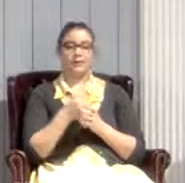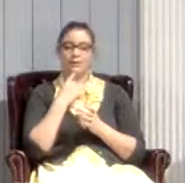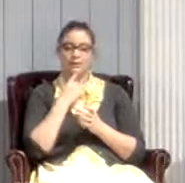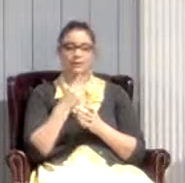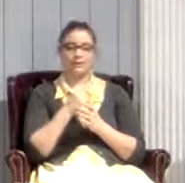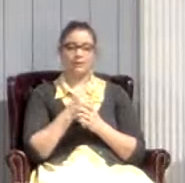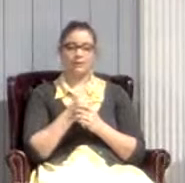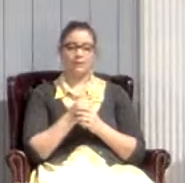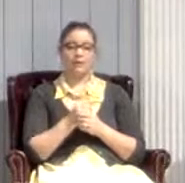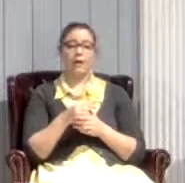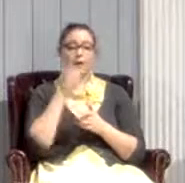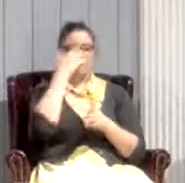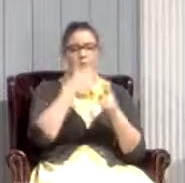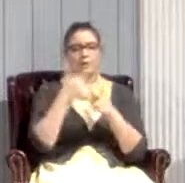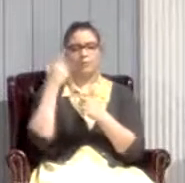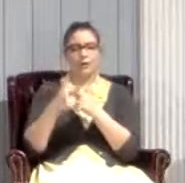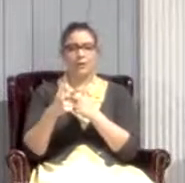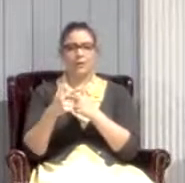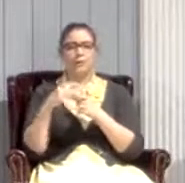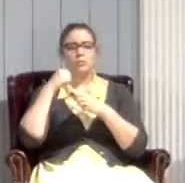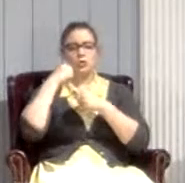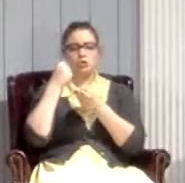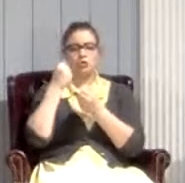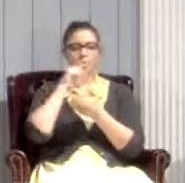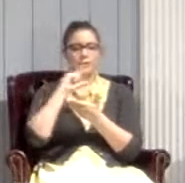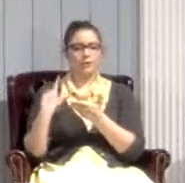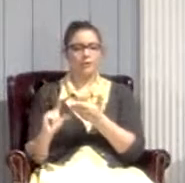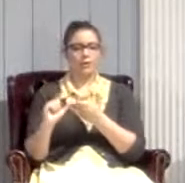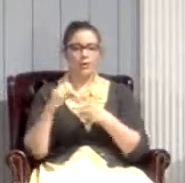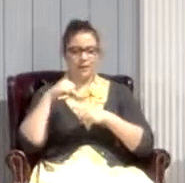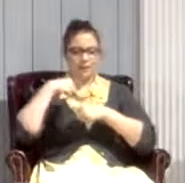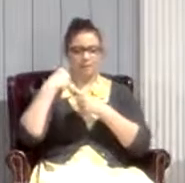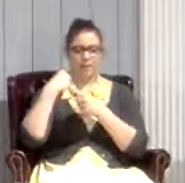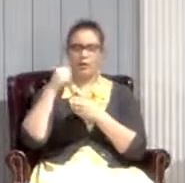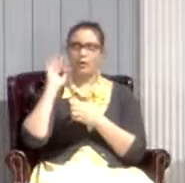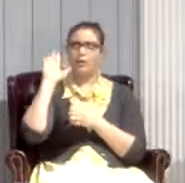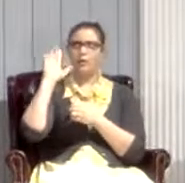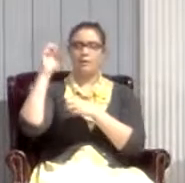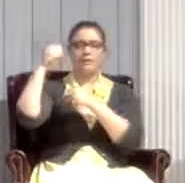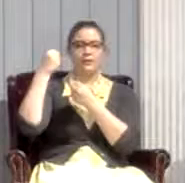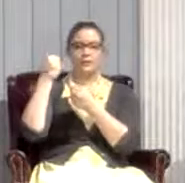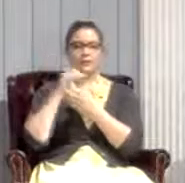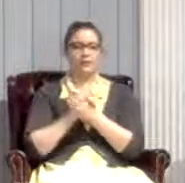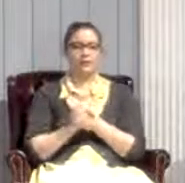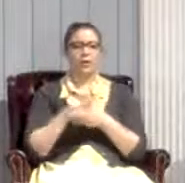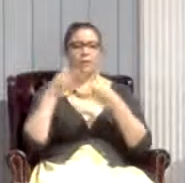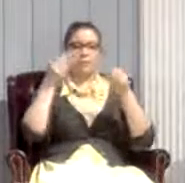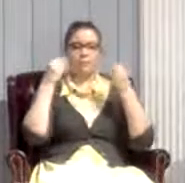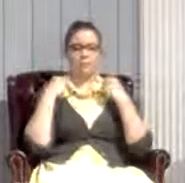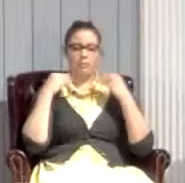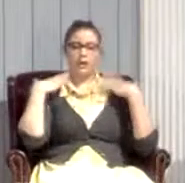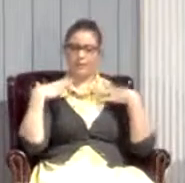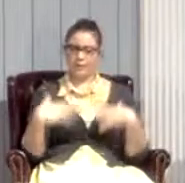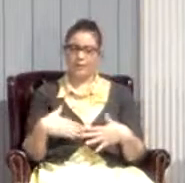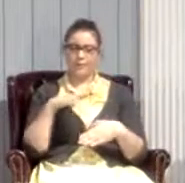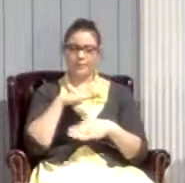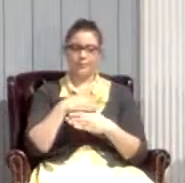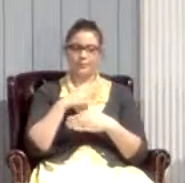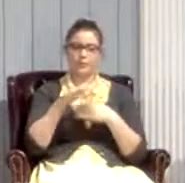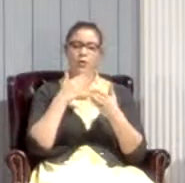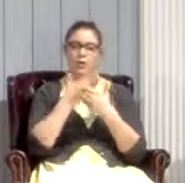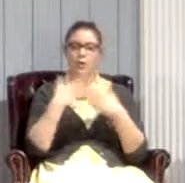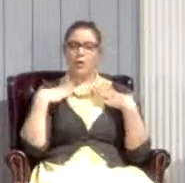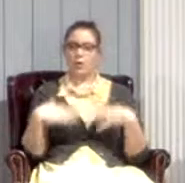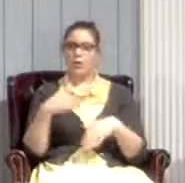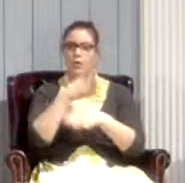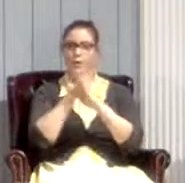be strong in the Lord and the power of his might. For put on the whole armor of God, that you may be able to stand against the wiles of the devil.